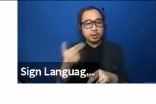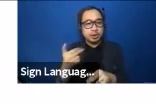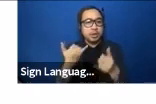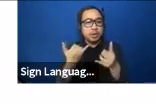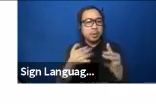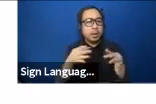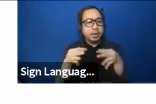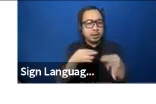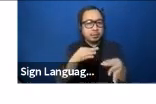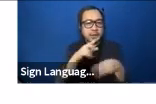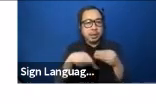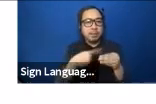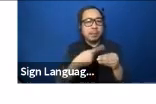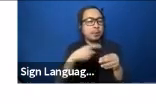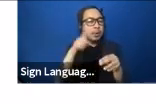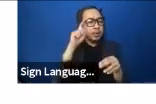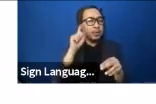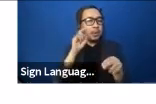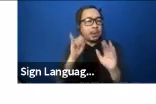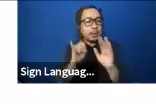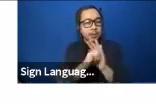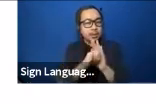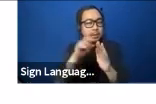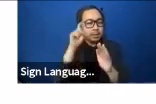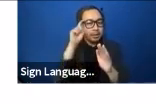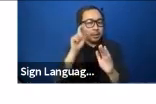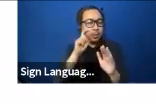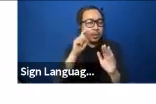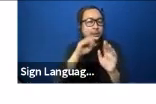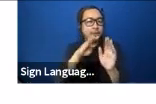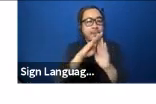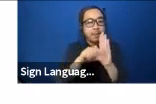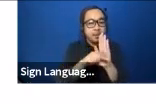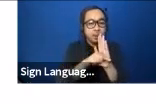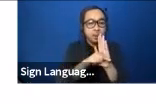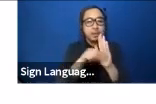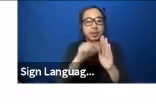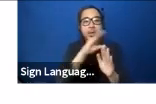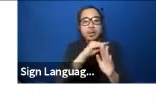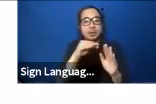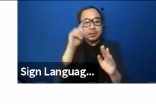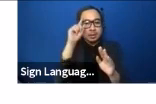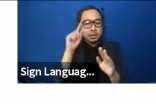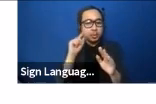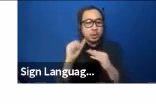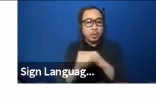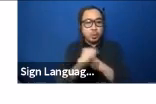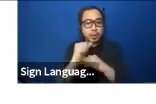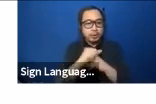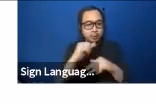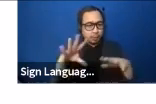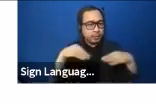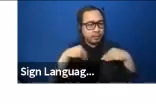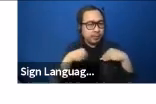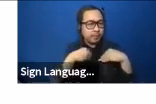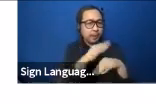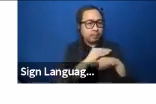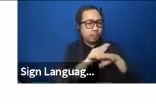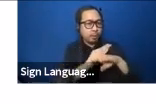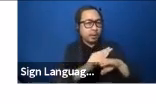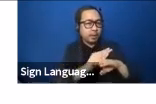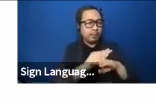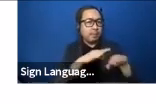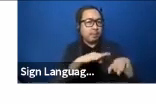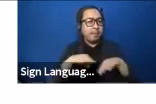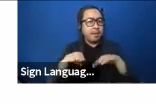orientation, sexual risk-taking, and protective behavior of clients of transgender sex worker or client of TSW